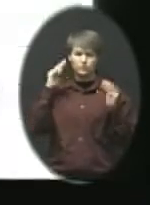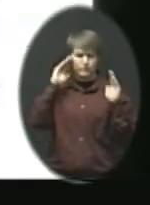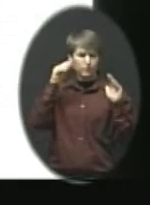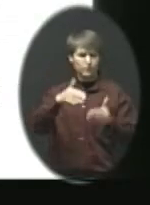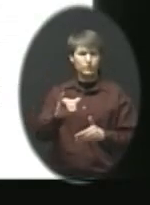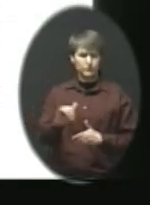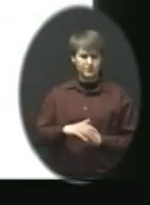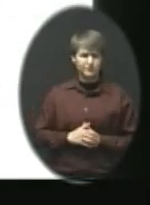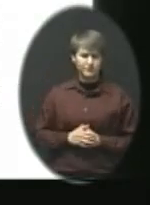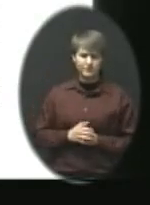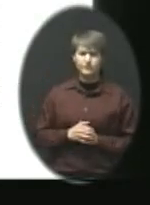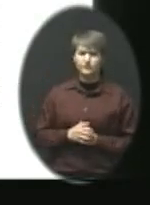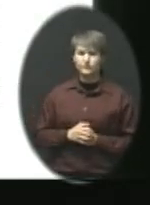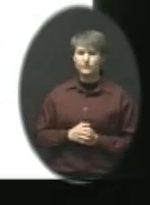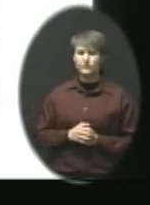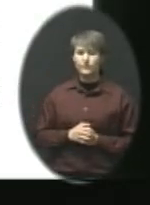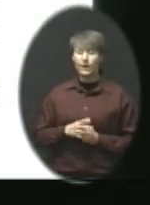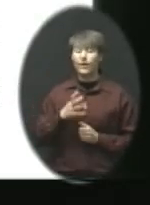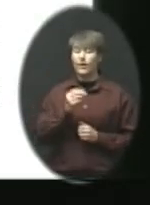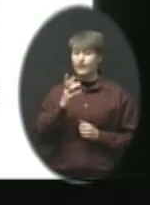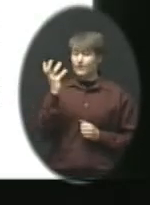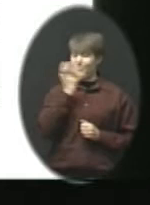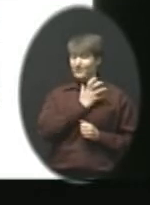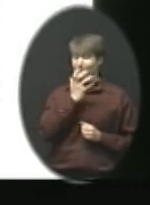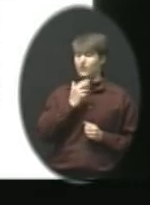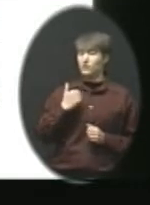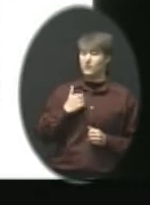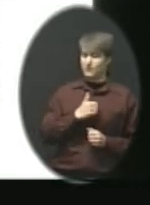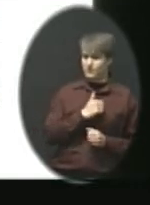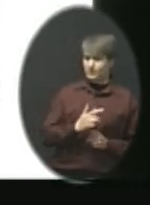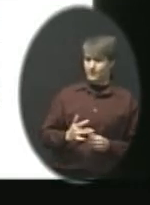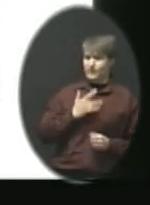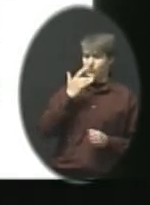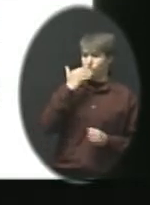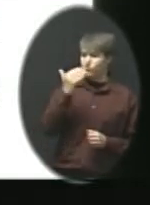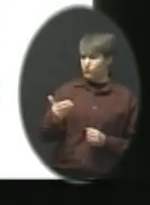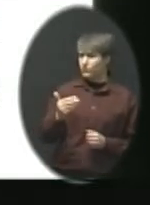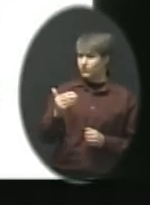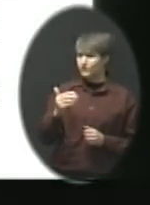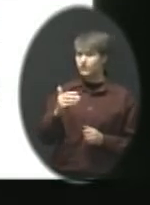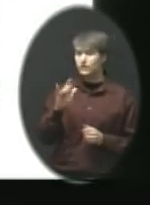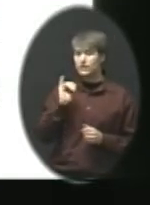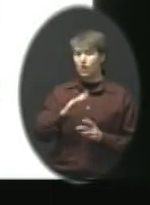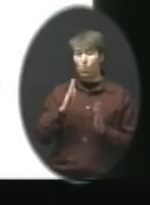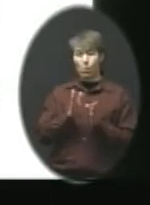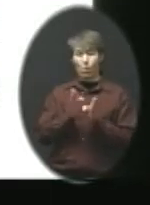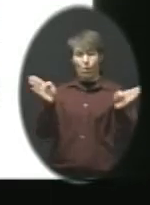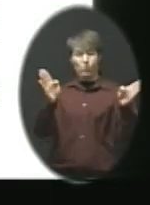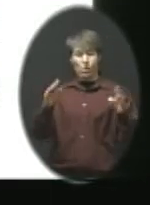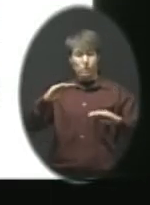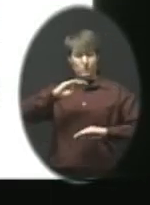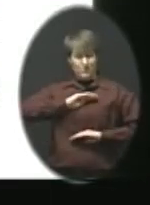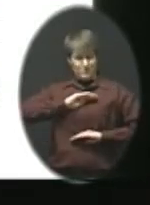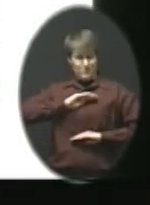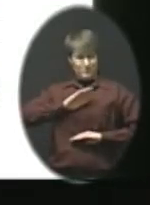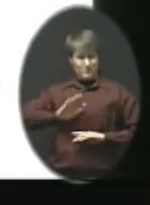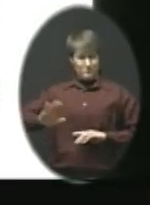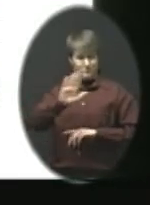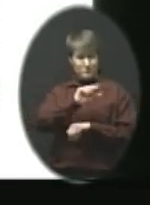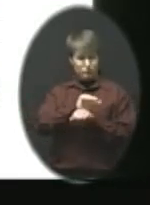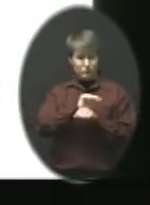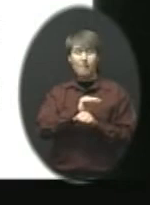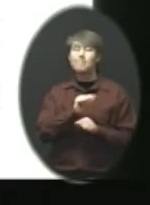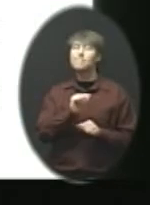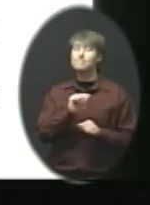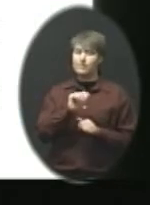well. And, oh my gosh, we should just feel very good as an organization, the overall satisfaction with a job. And you can